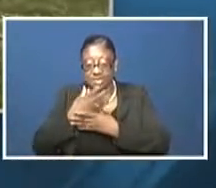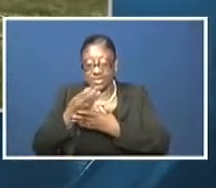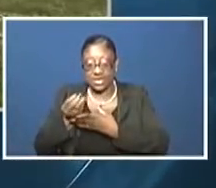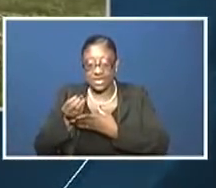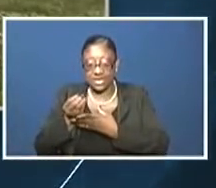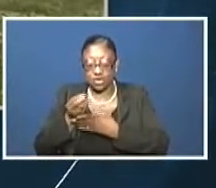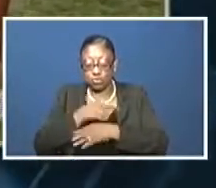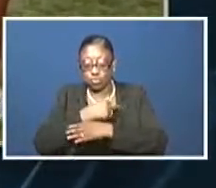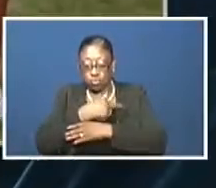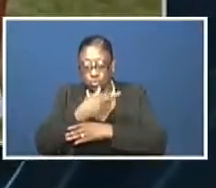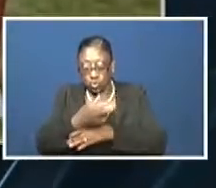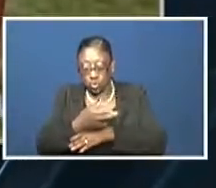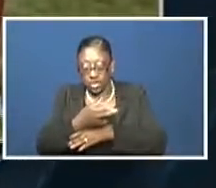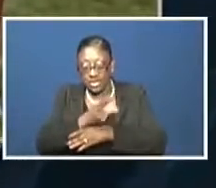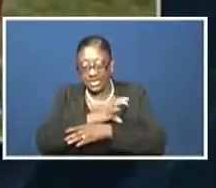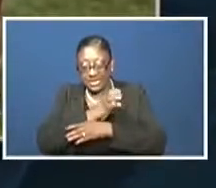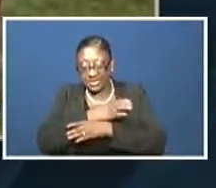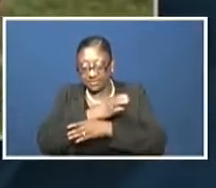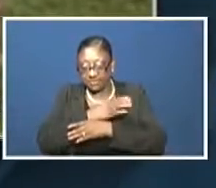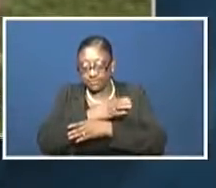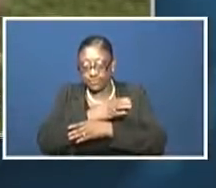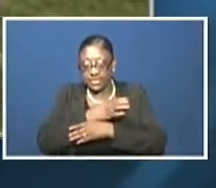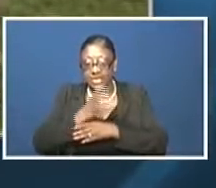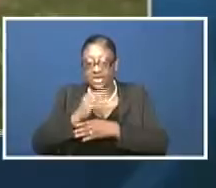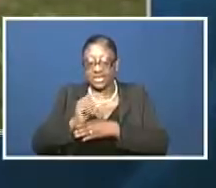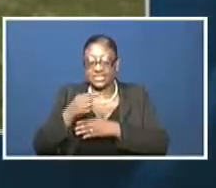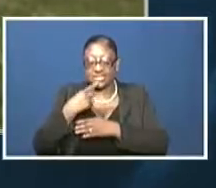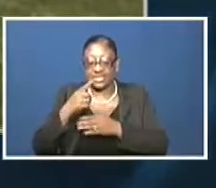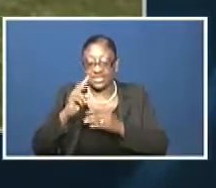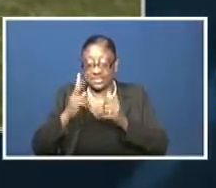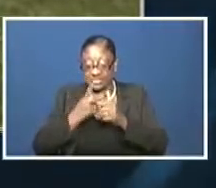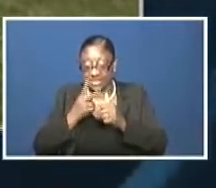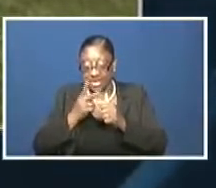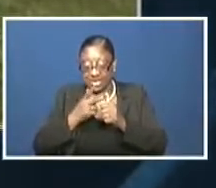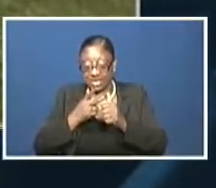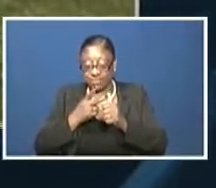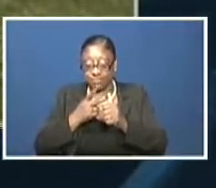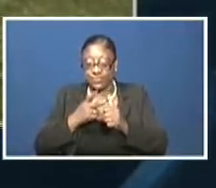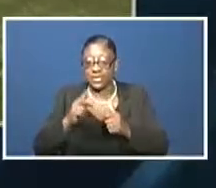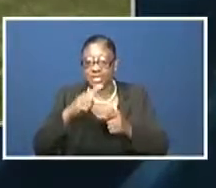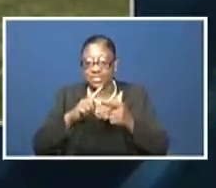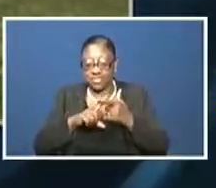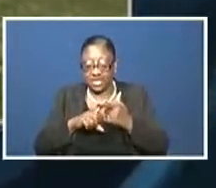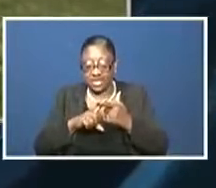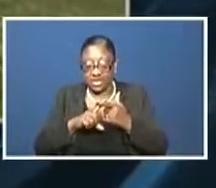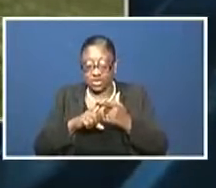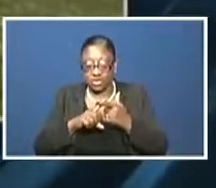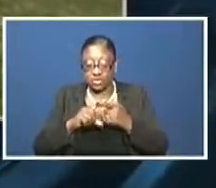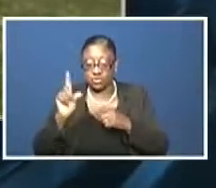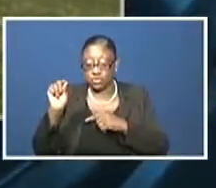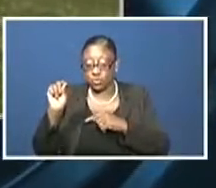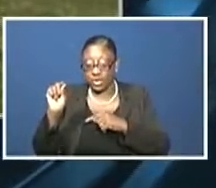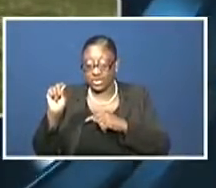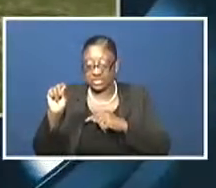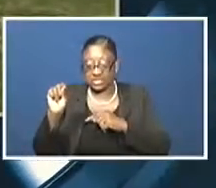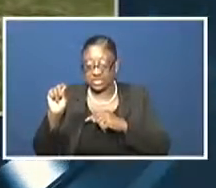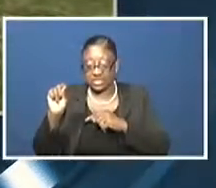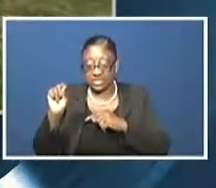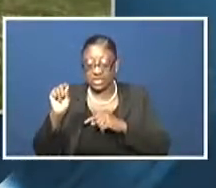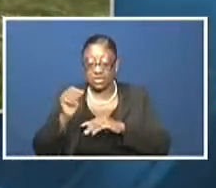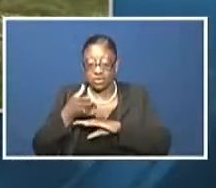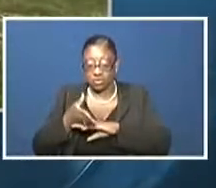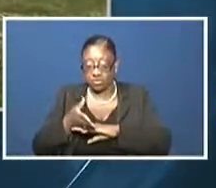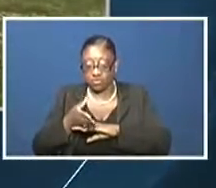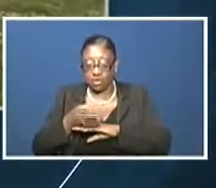Carrington Roll, and Heathcliff Crane. Garros finished tied for second in the 13 under boys division with a score of 20 over par with